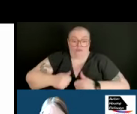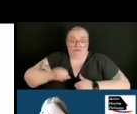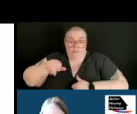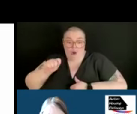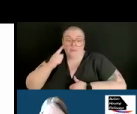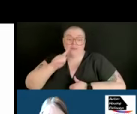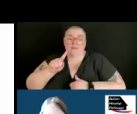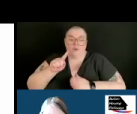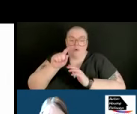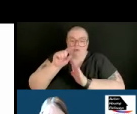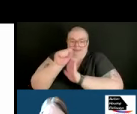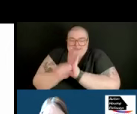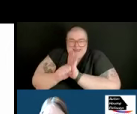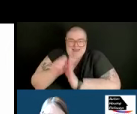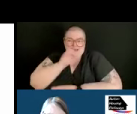disabilities.